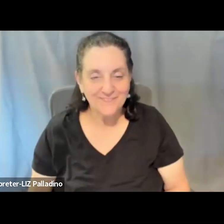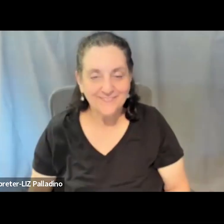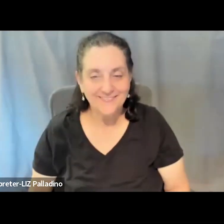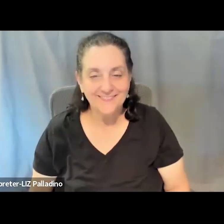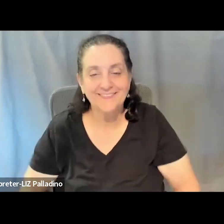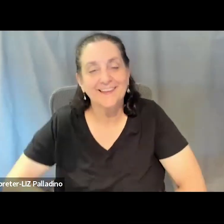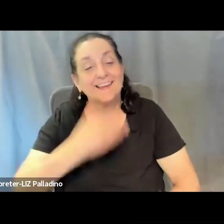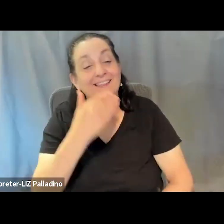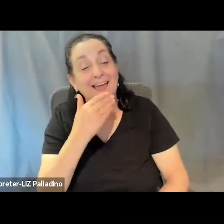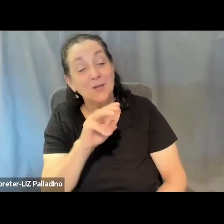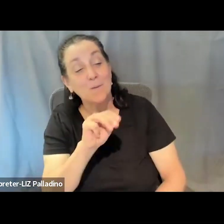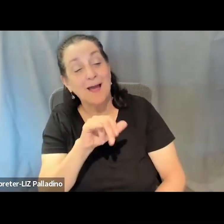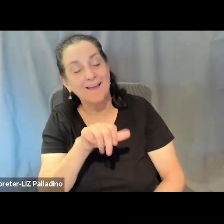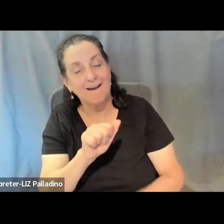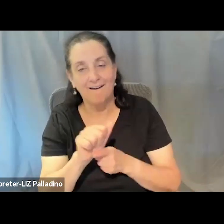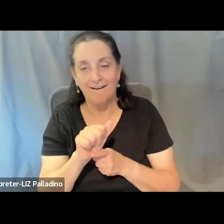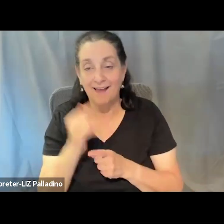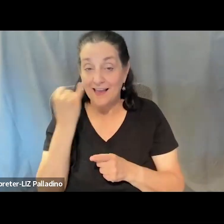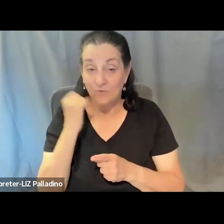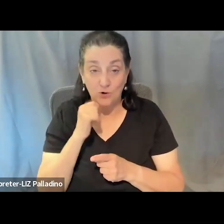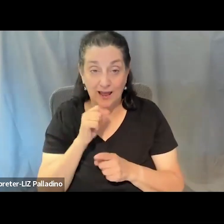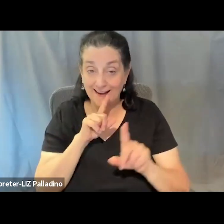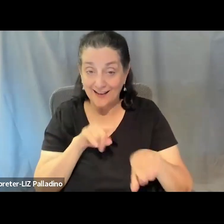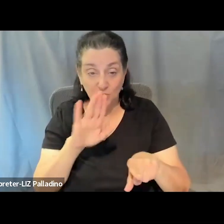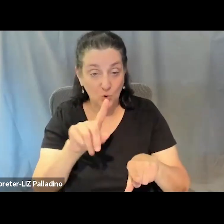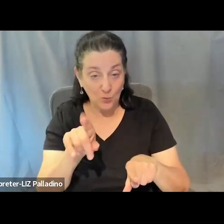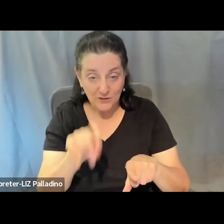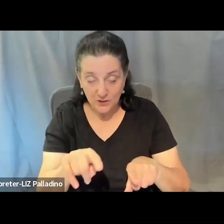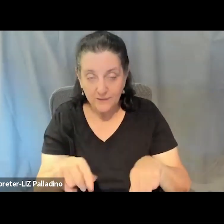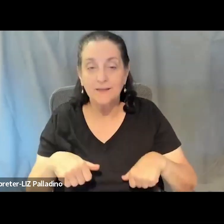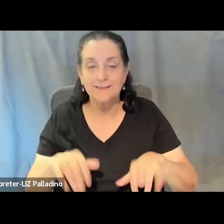Thank you, Maya. If we haven't answered your questions, we have